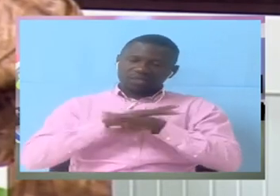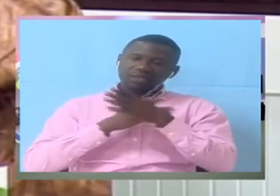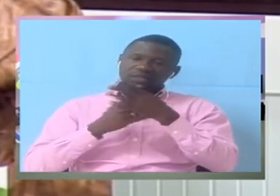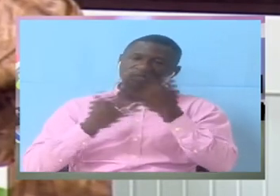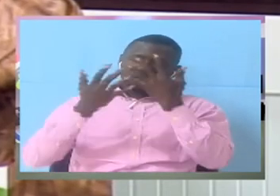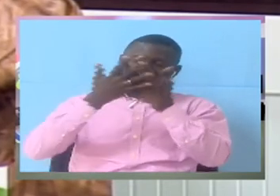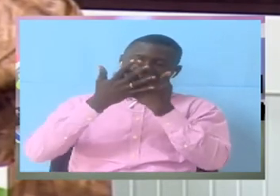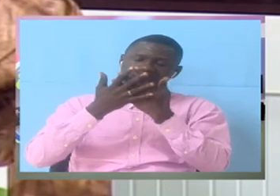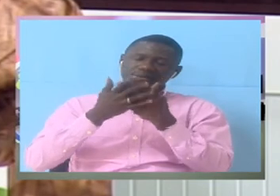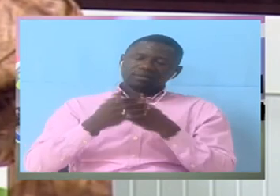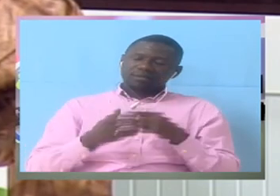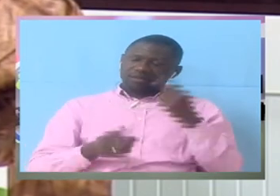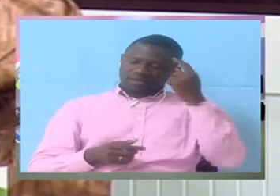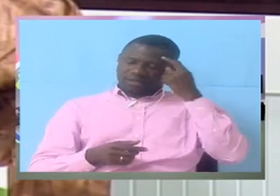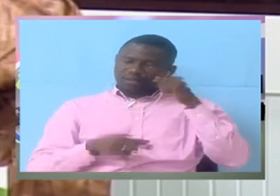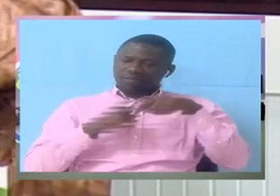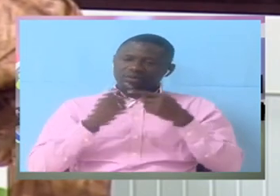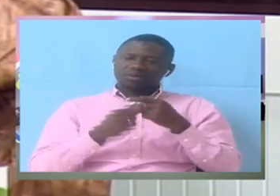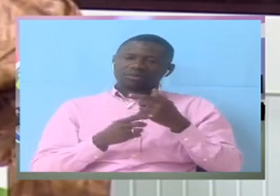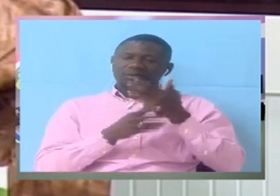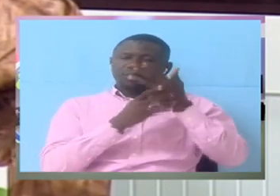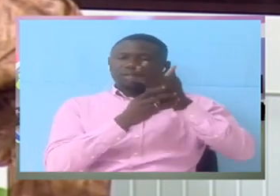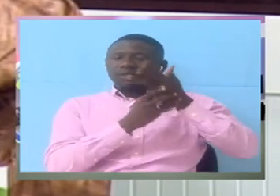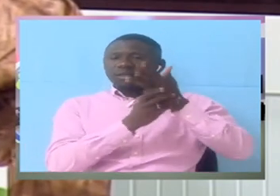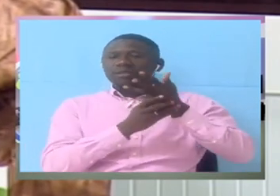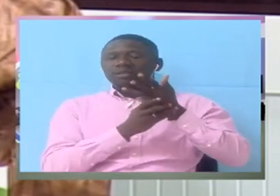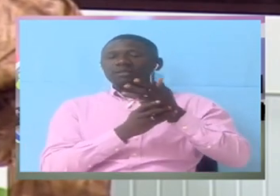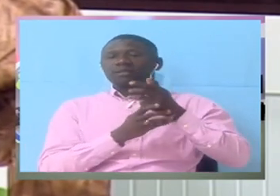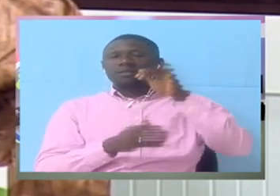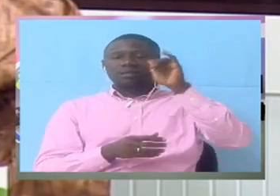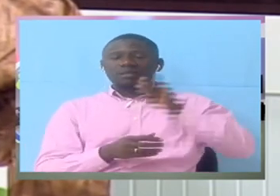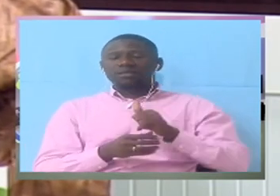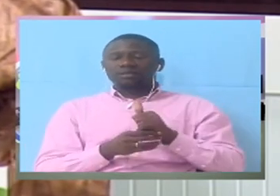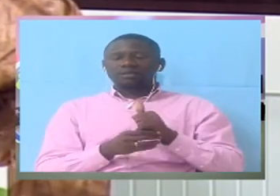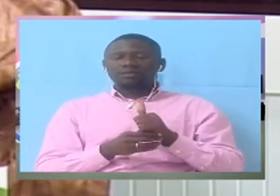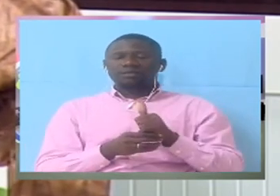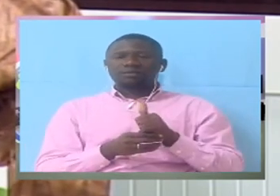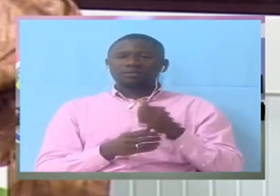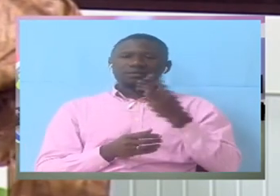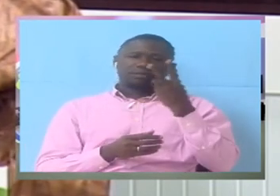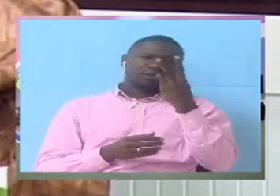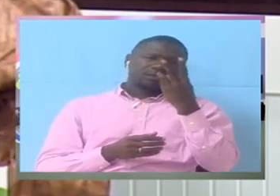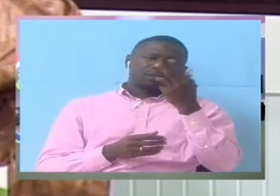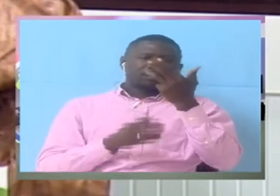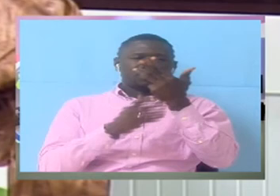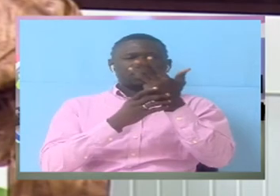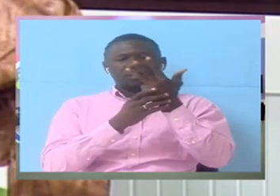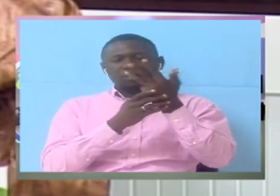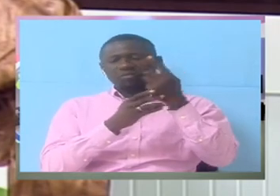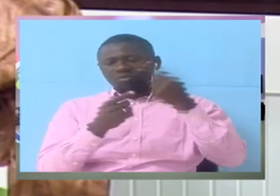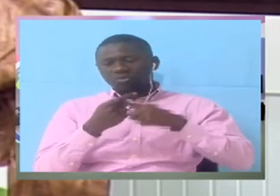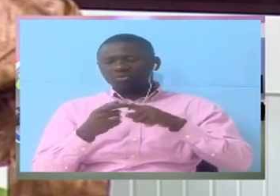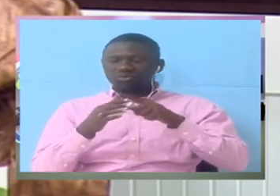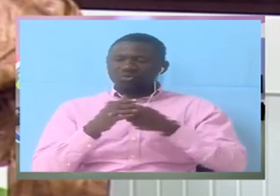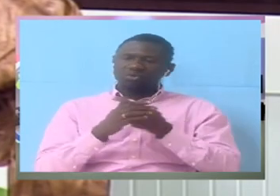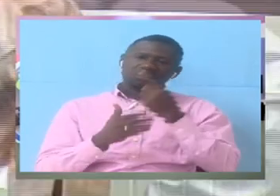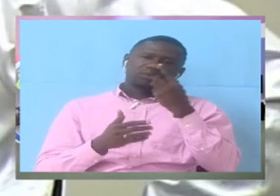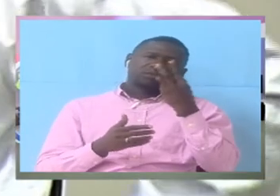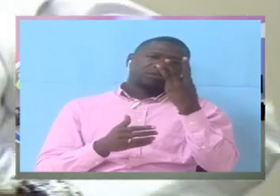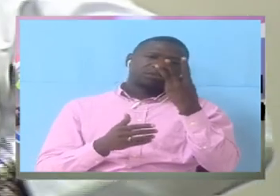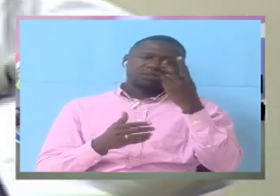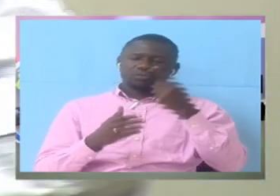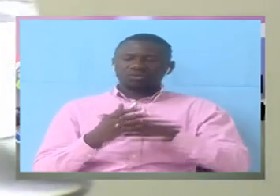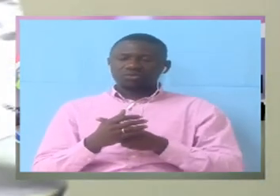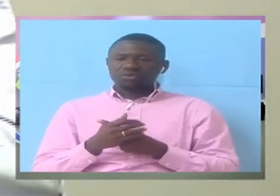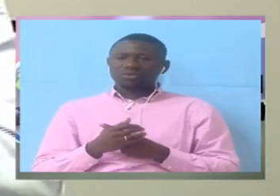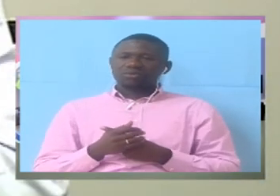wrote 19 years 3 months. I think it's 19 years 9 months or 19 years 3 months. And what happened? How did you come